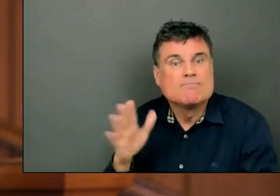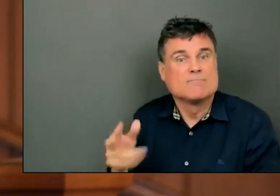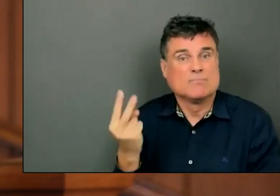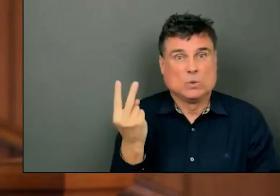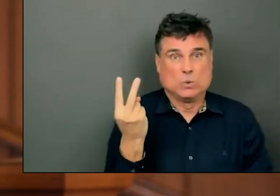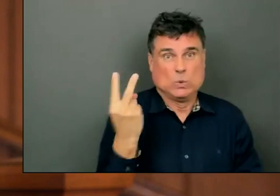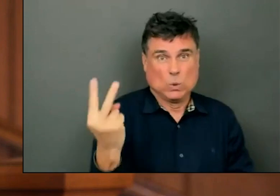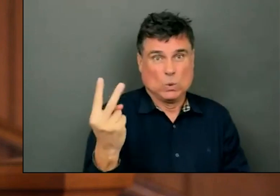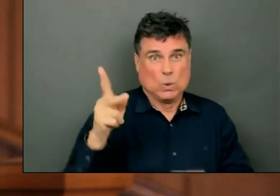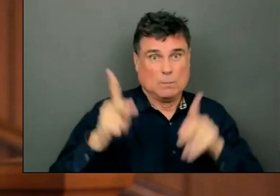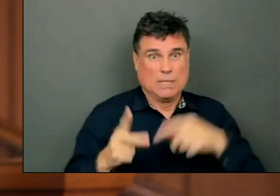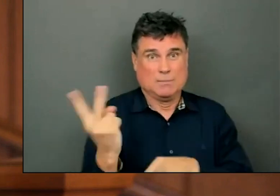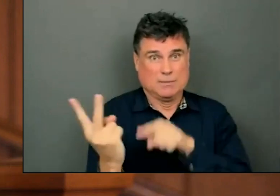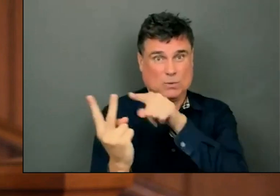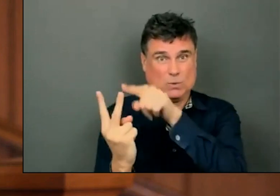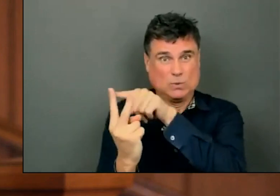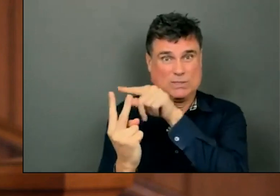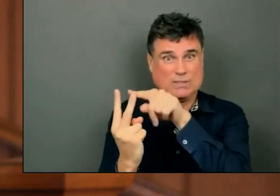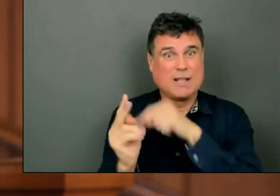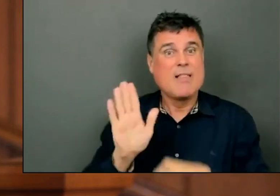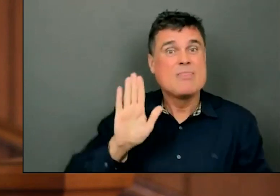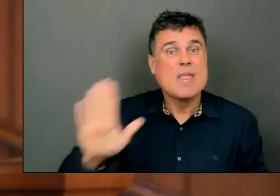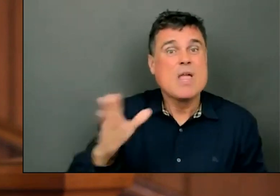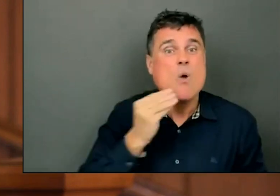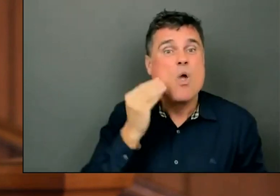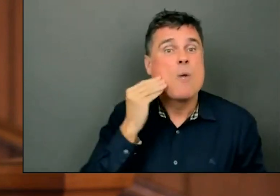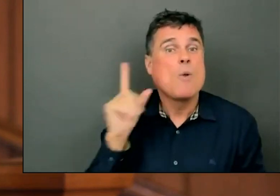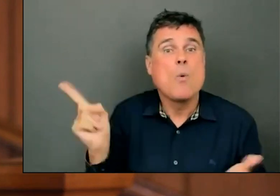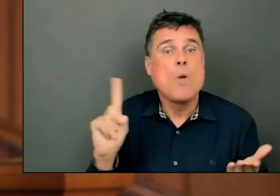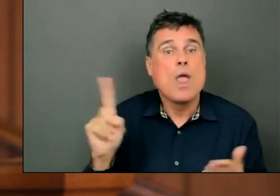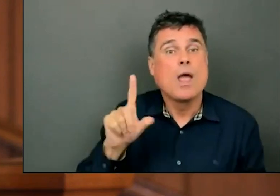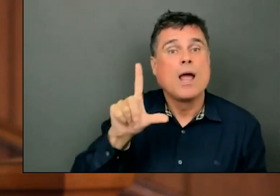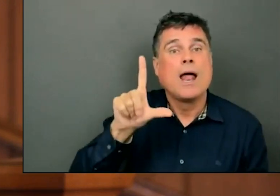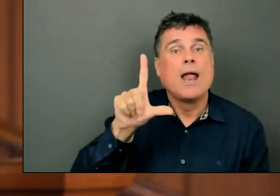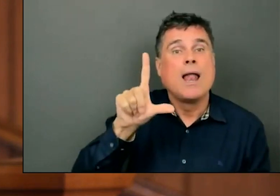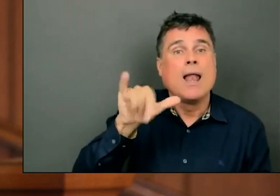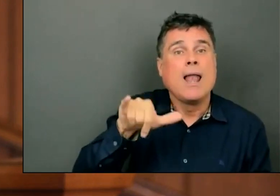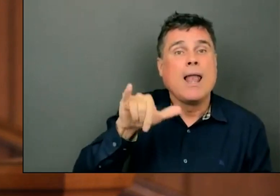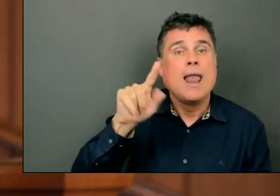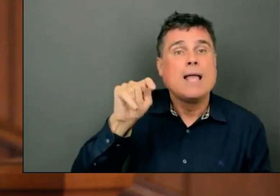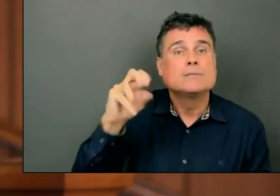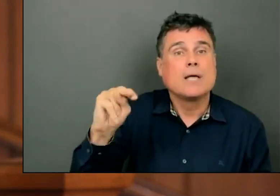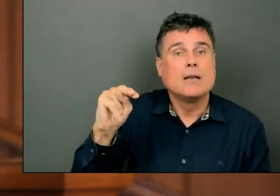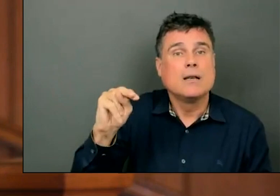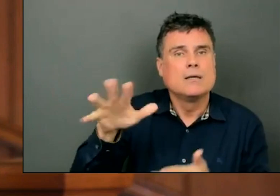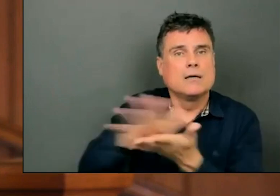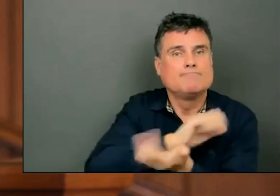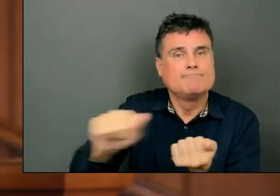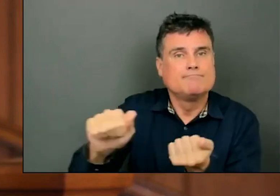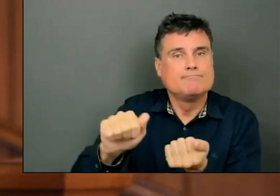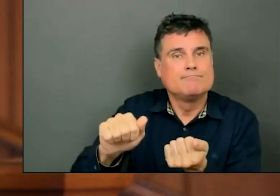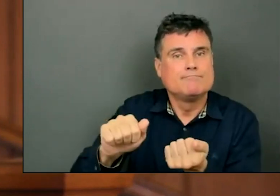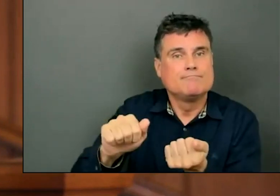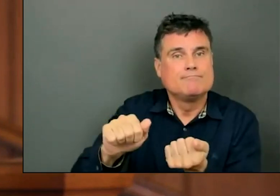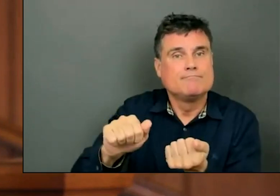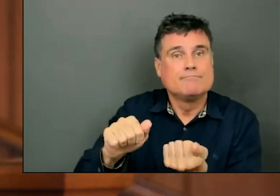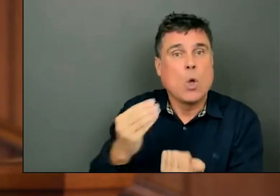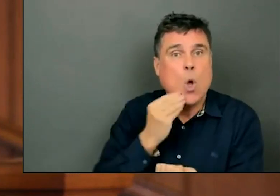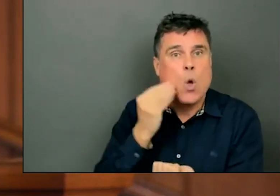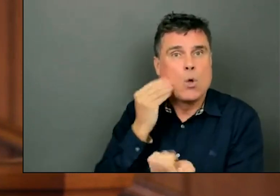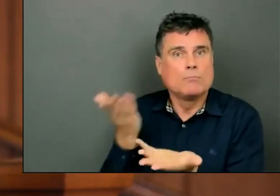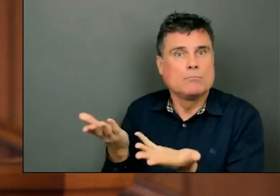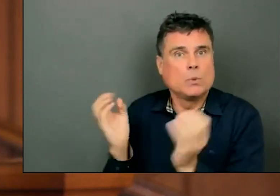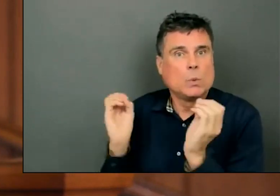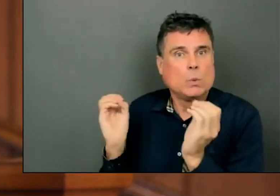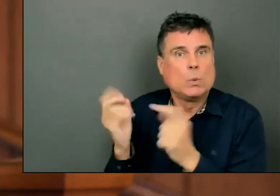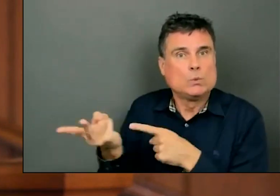their homes were in Lytton. Their homes were gone, but yet they were still out fighting fires in other people's communities, making sure that they were doing